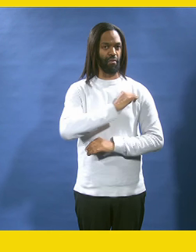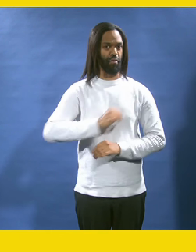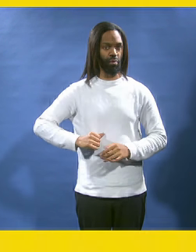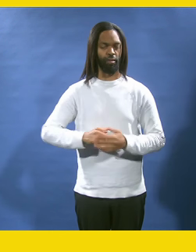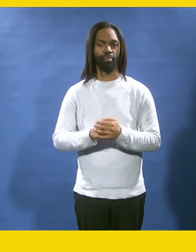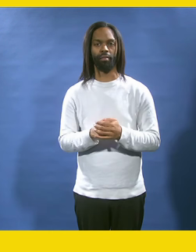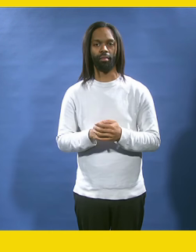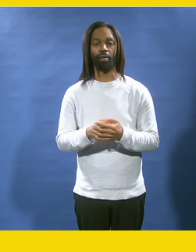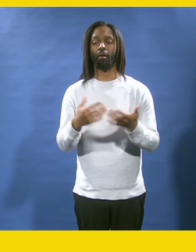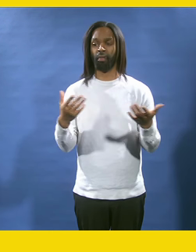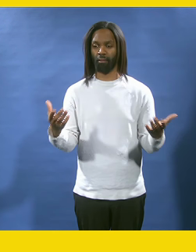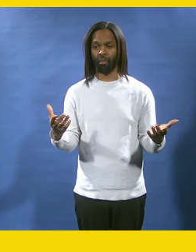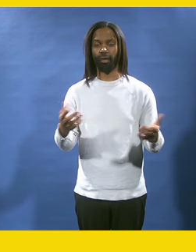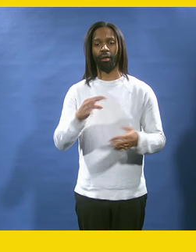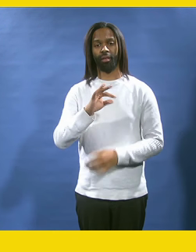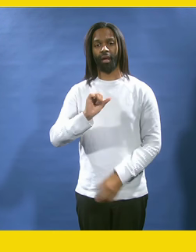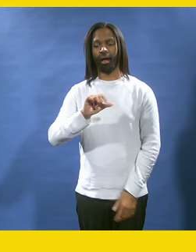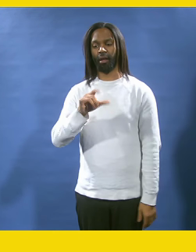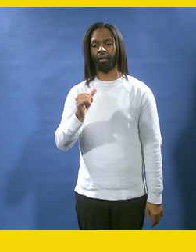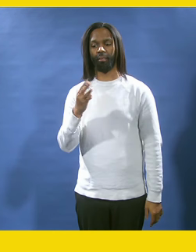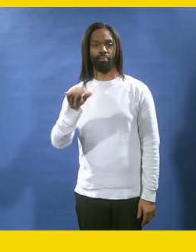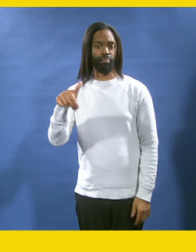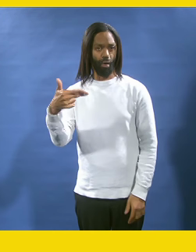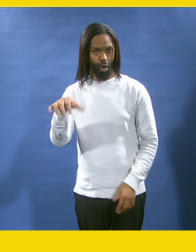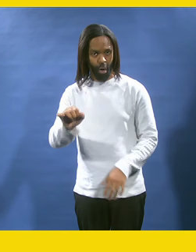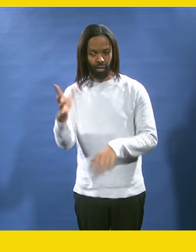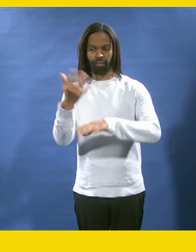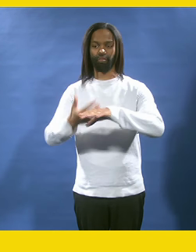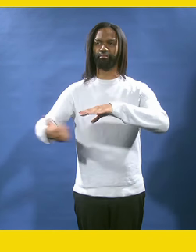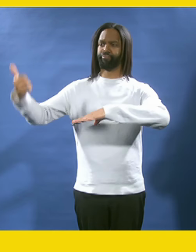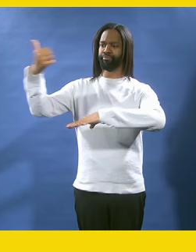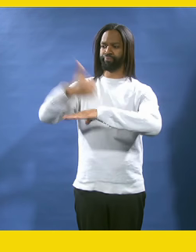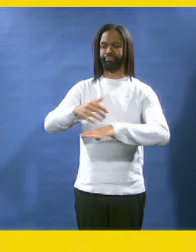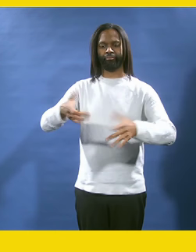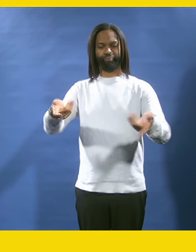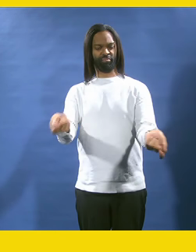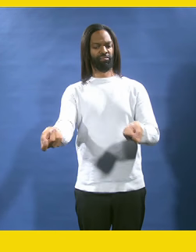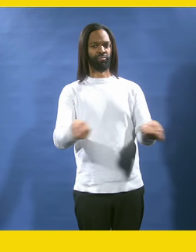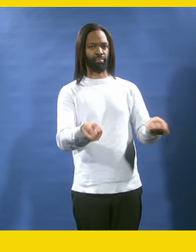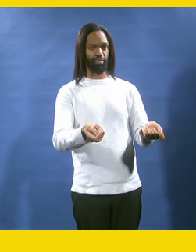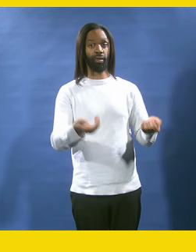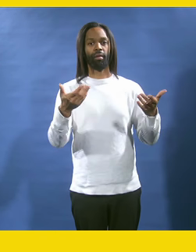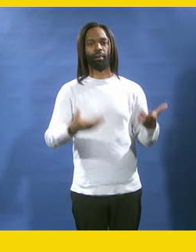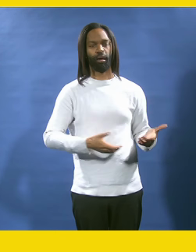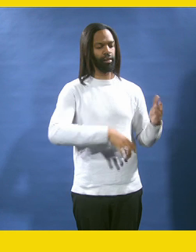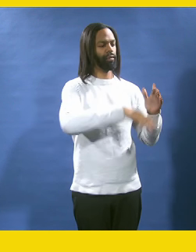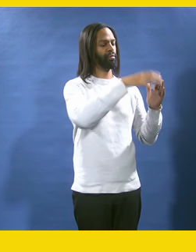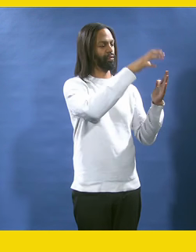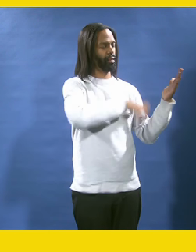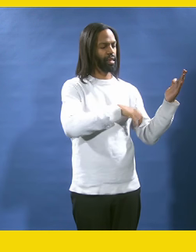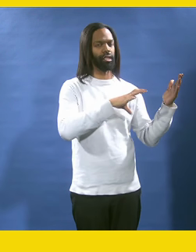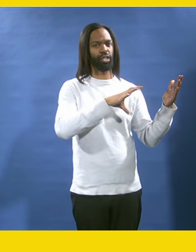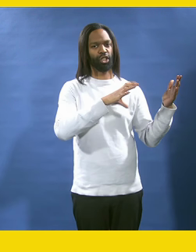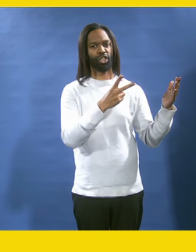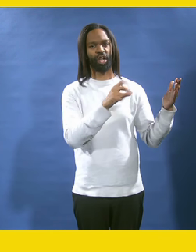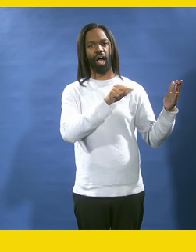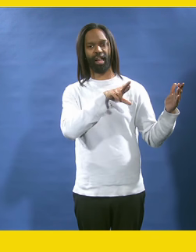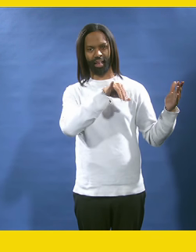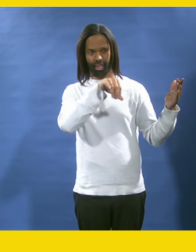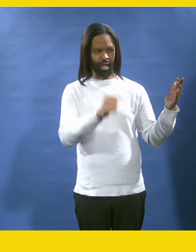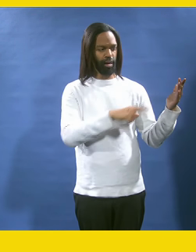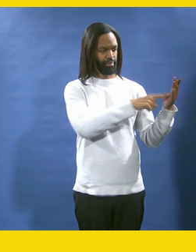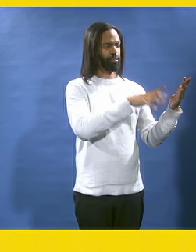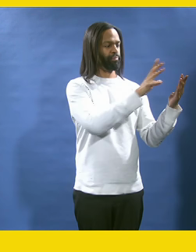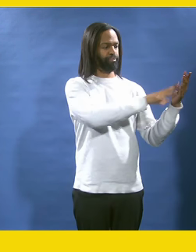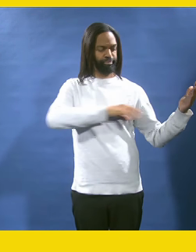of Sharia law. The prevailing system has become a tool of oppression, with victims